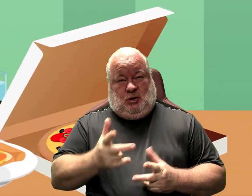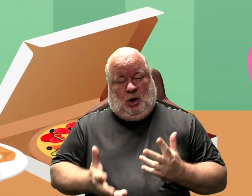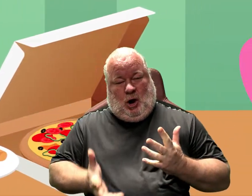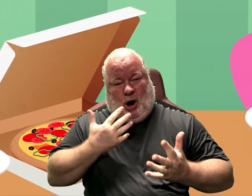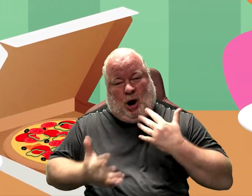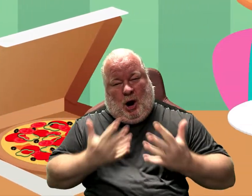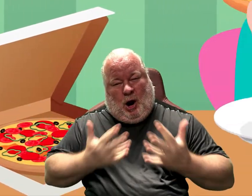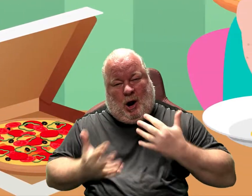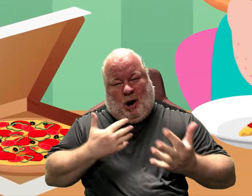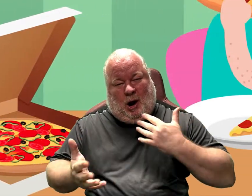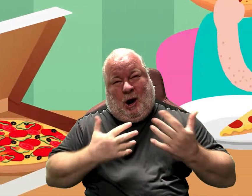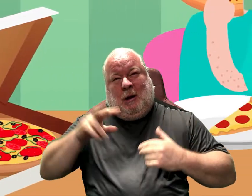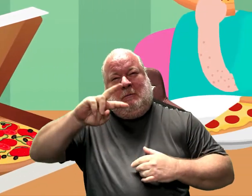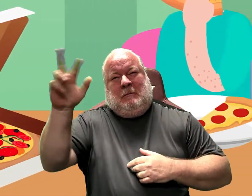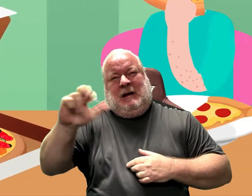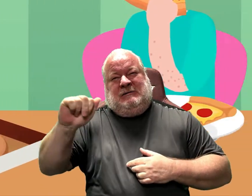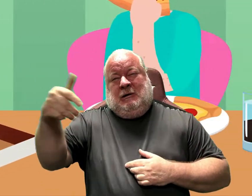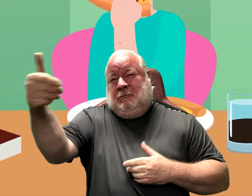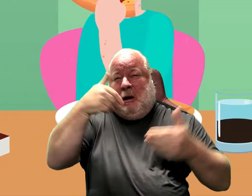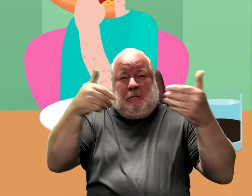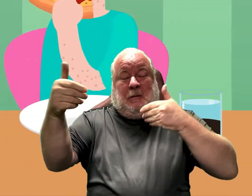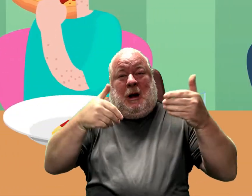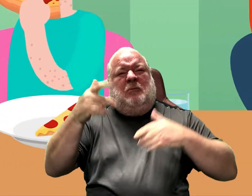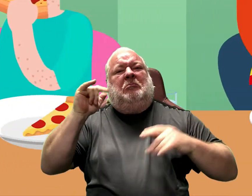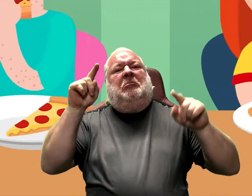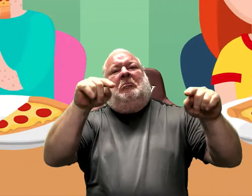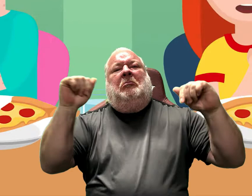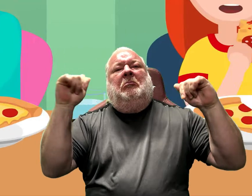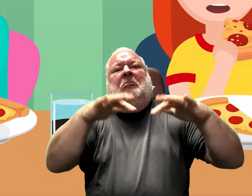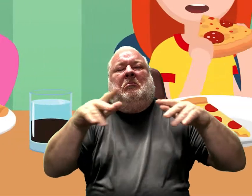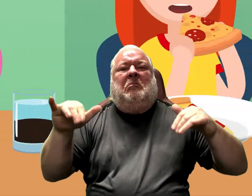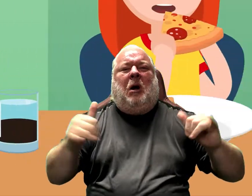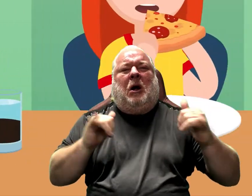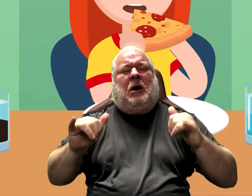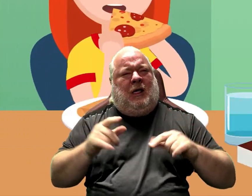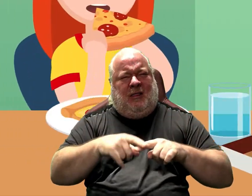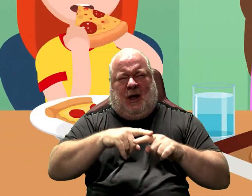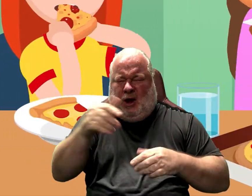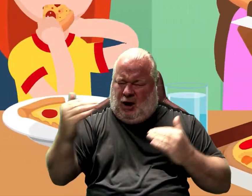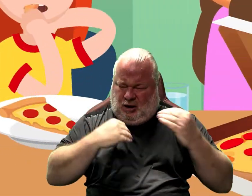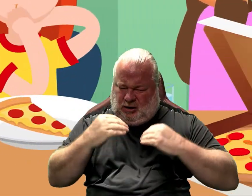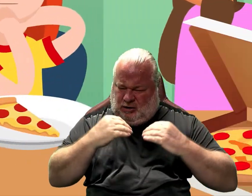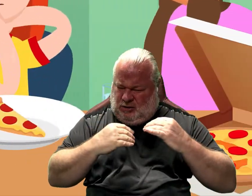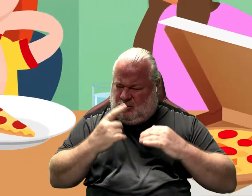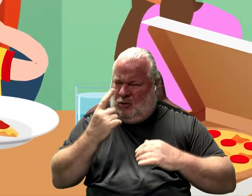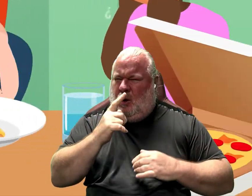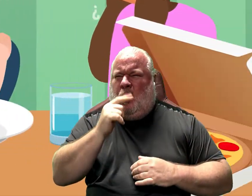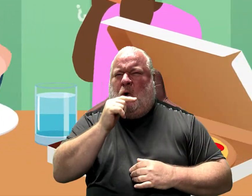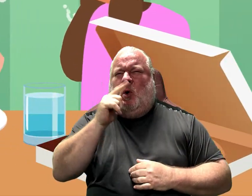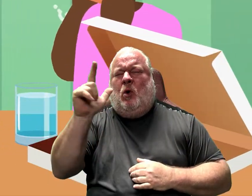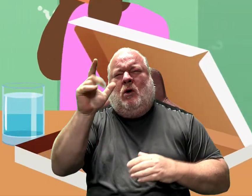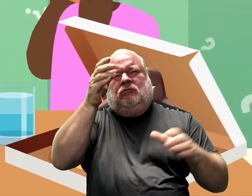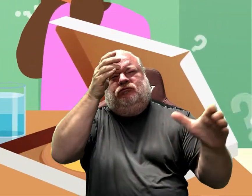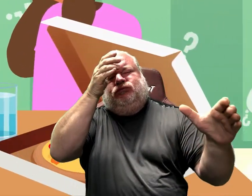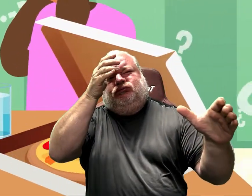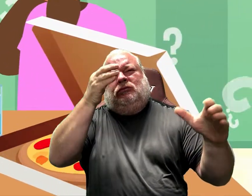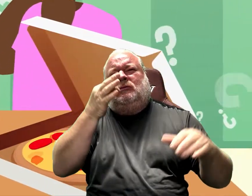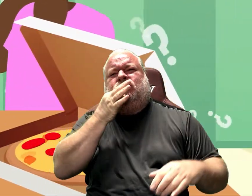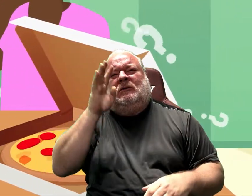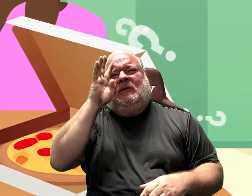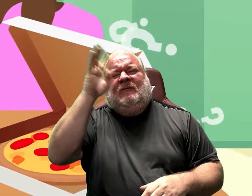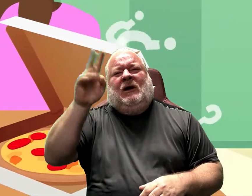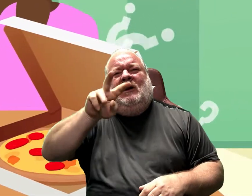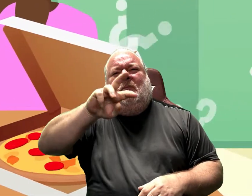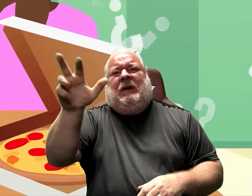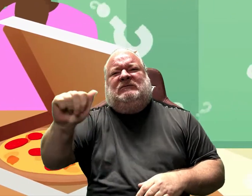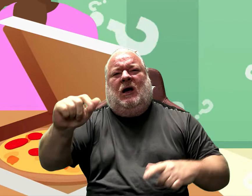Have you ever been blowing down pieces of pizza at a party and wondered to yourself, who's the genius who invented pizza in